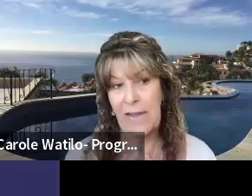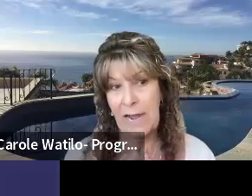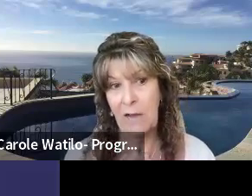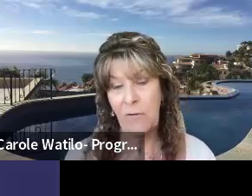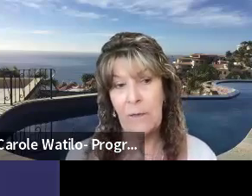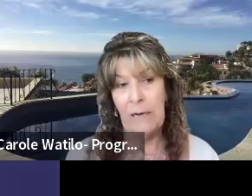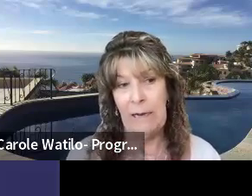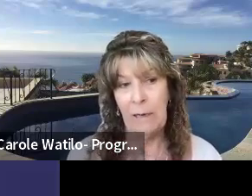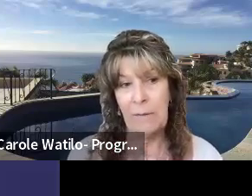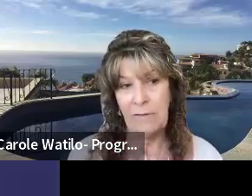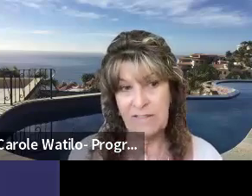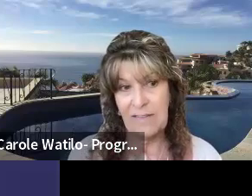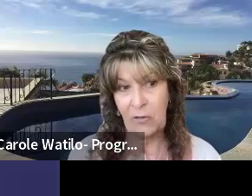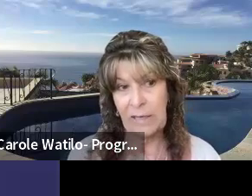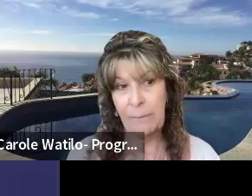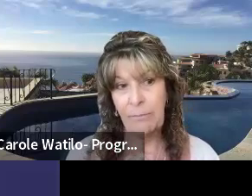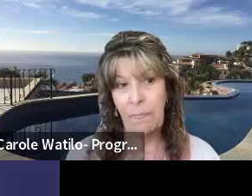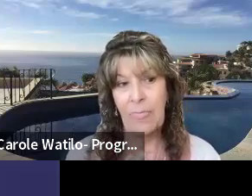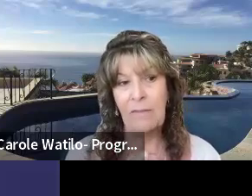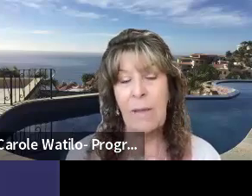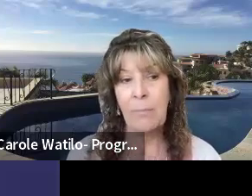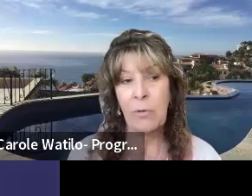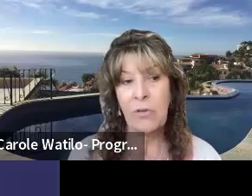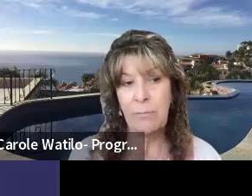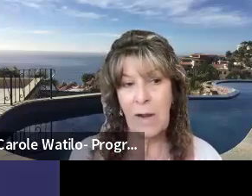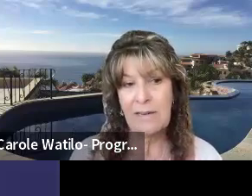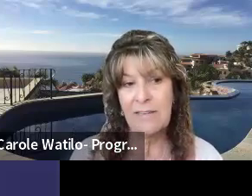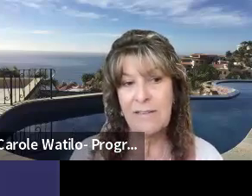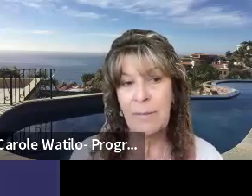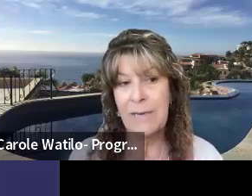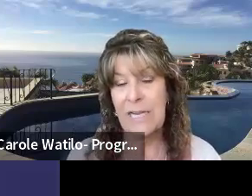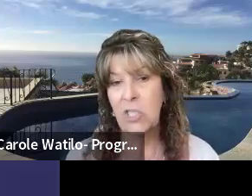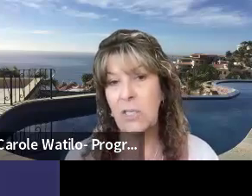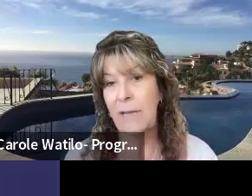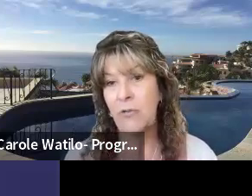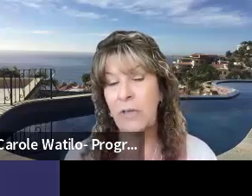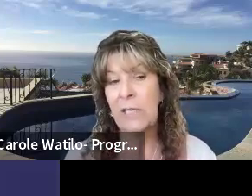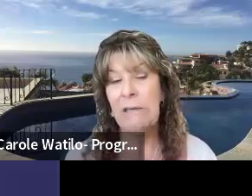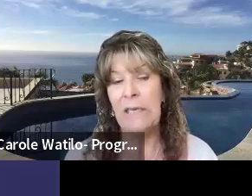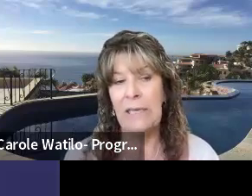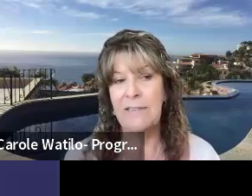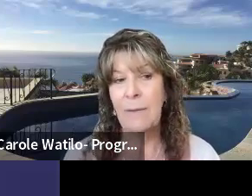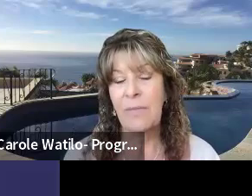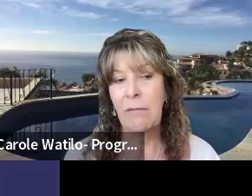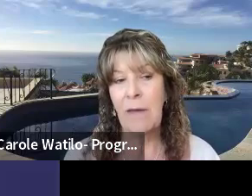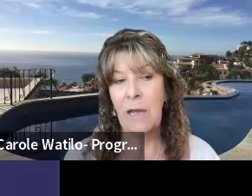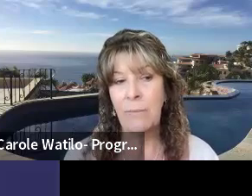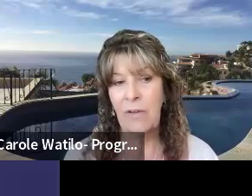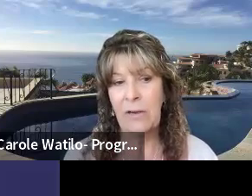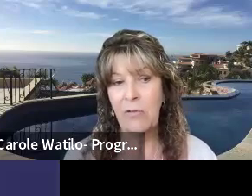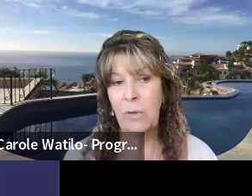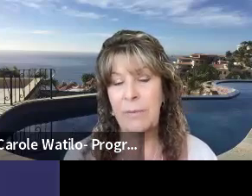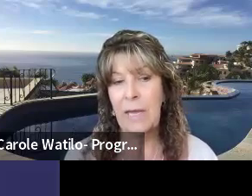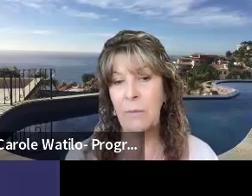next year and a half in this area. The paper to practice implementation mentoring is something